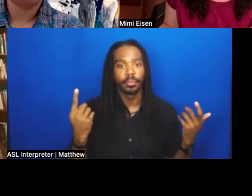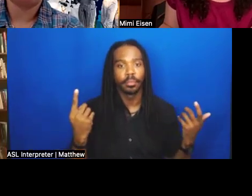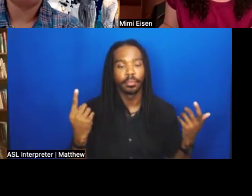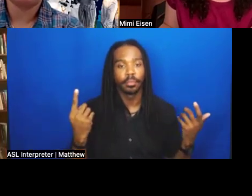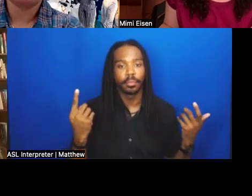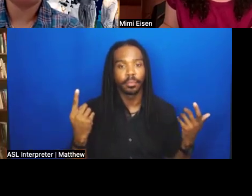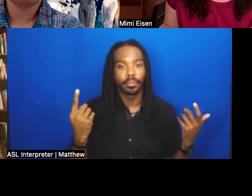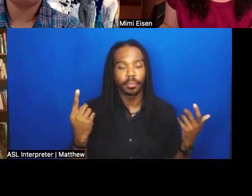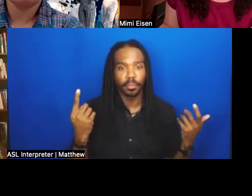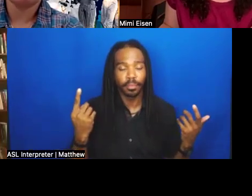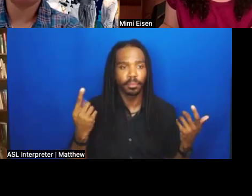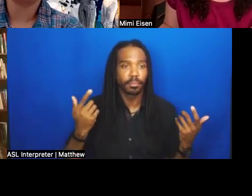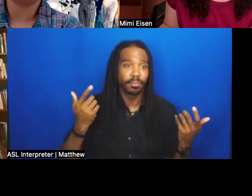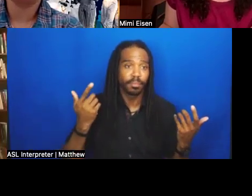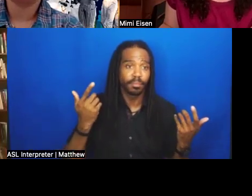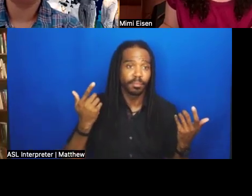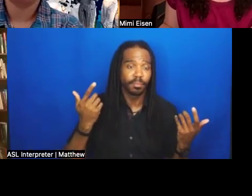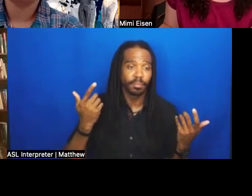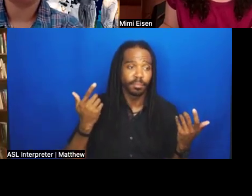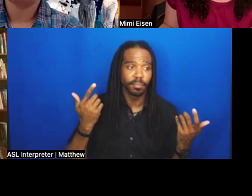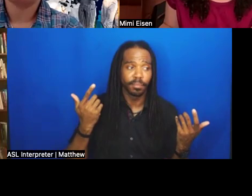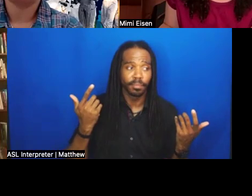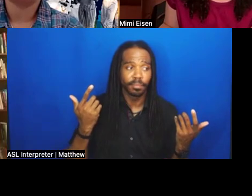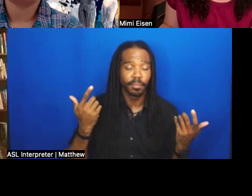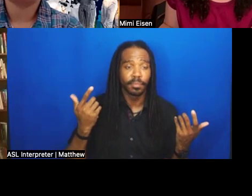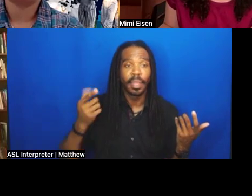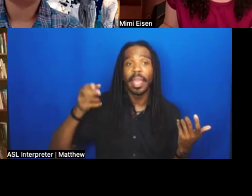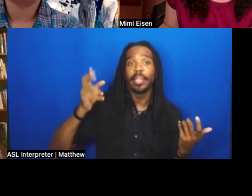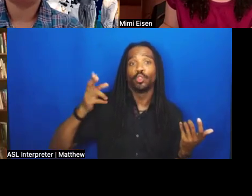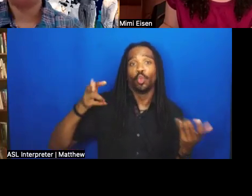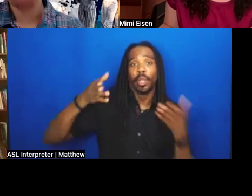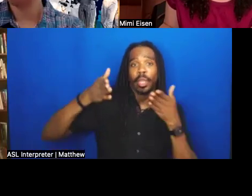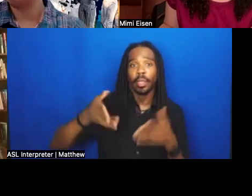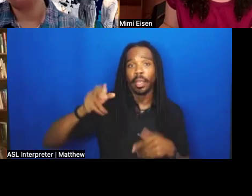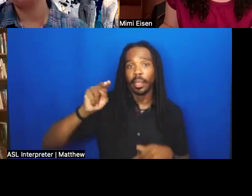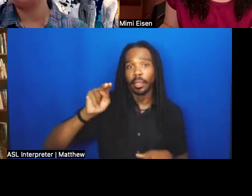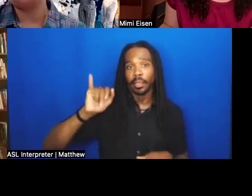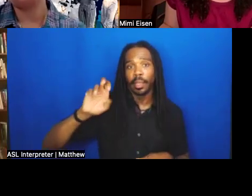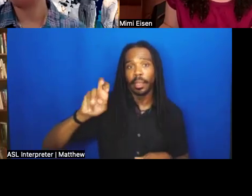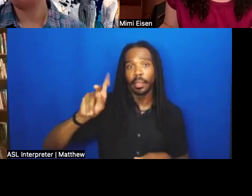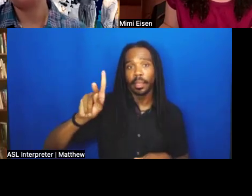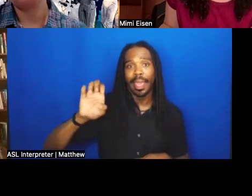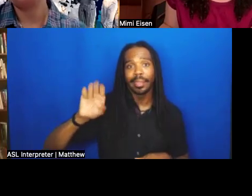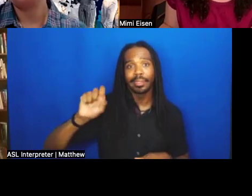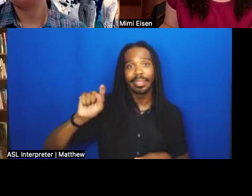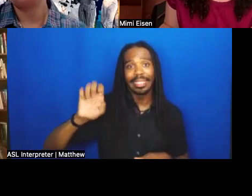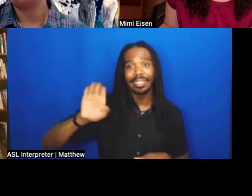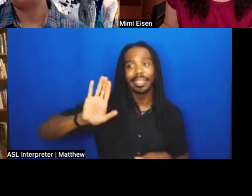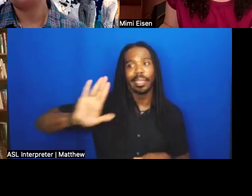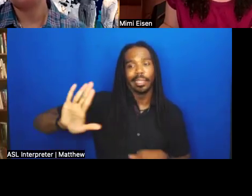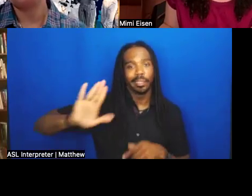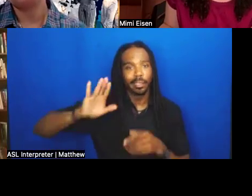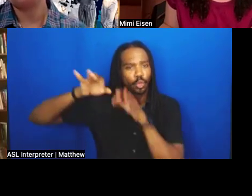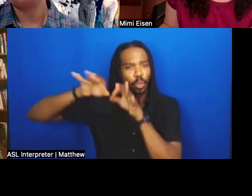in fact, what historian Nick Estes described, an Indigenous historian,